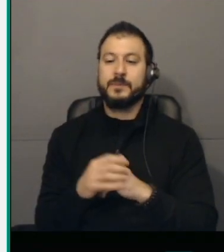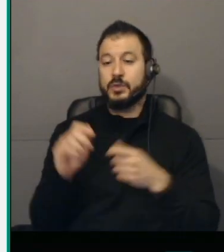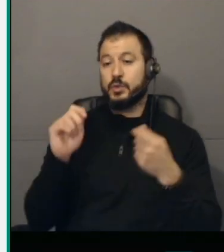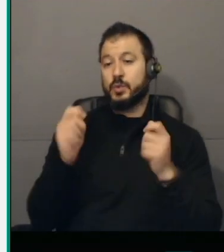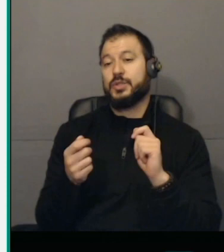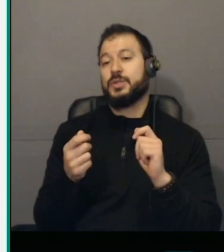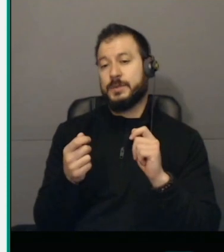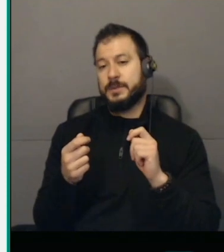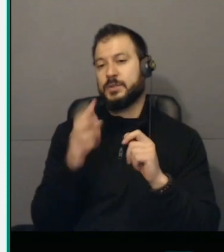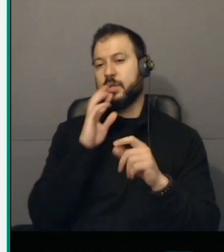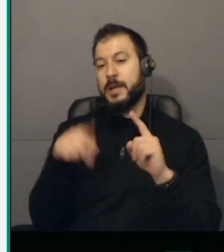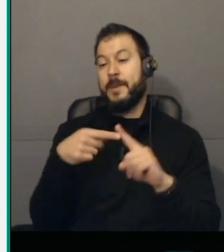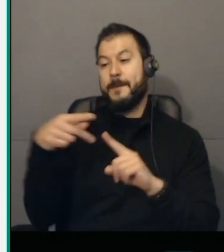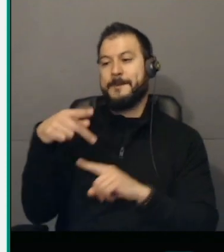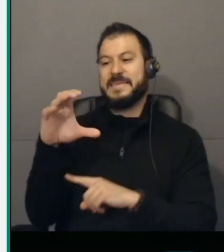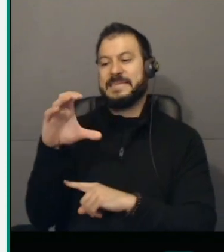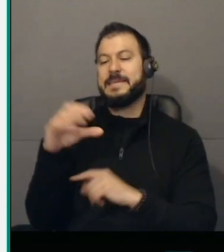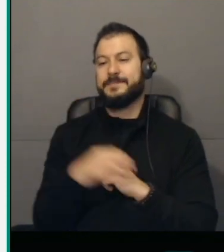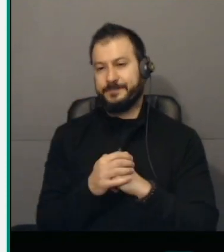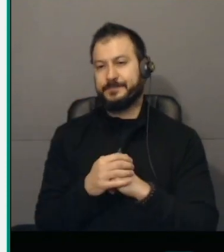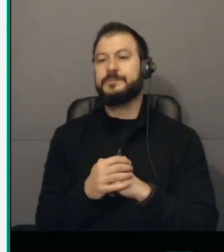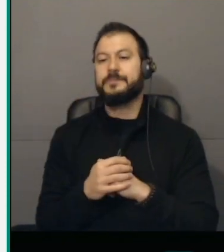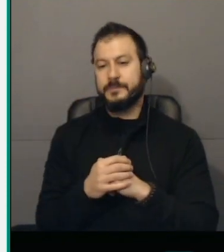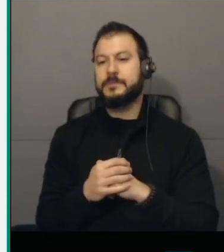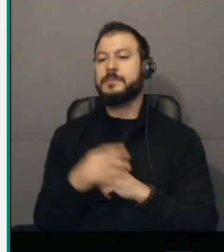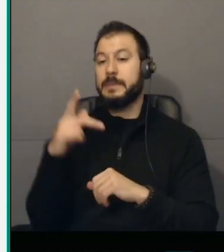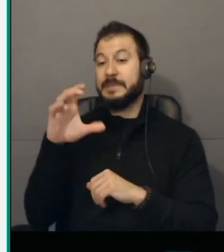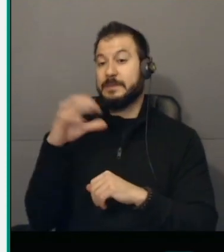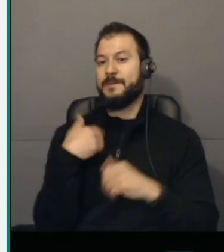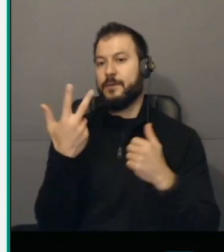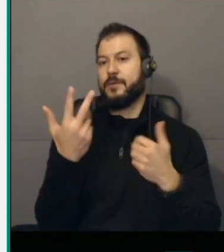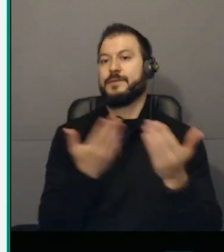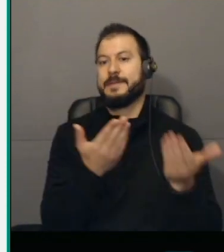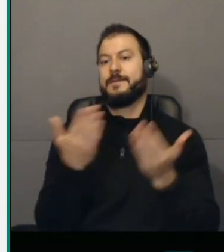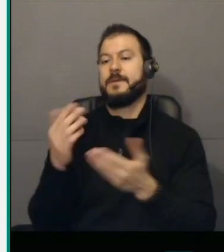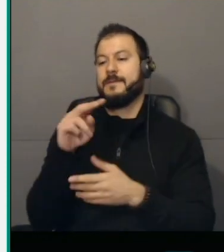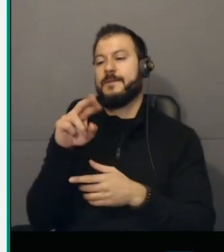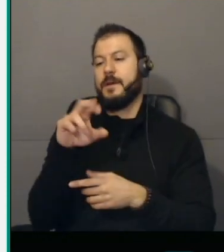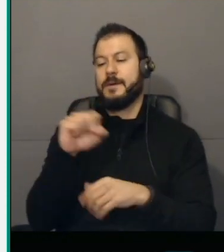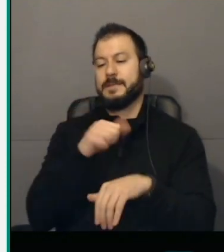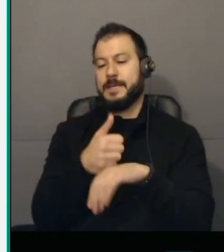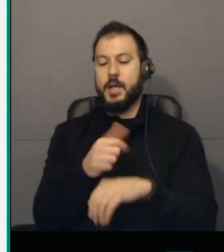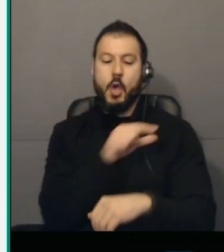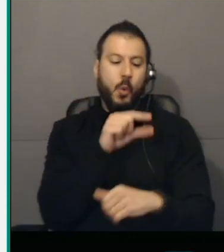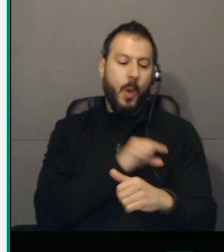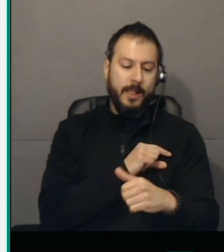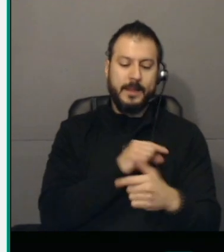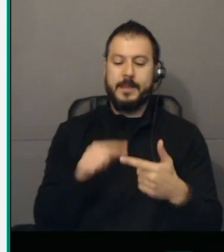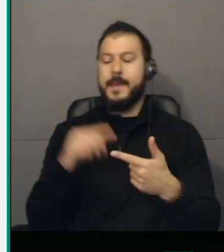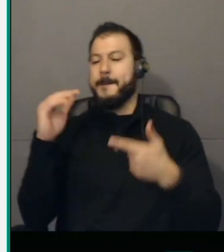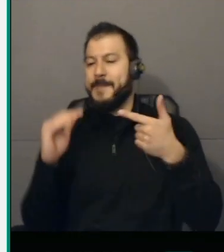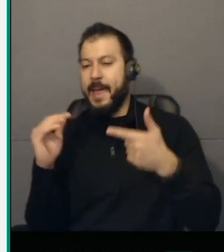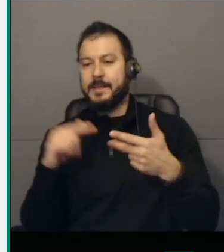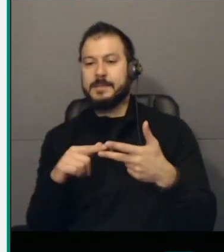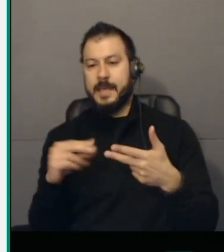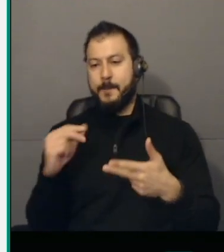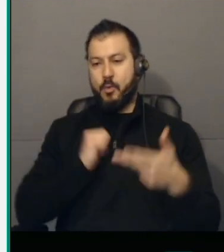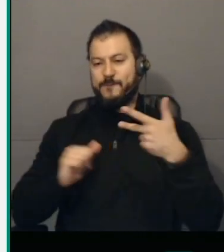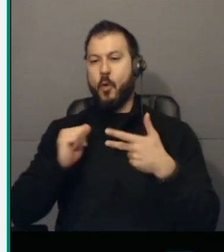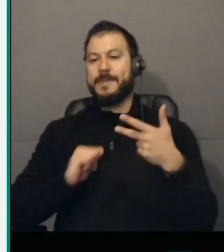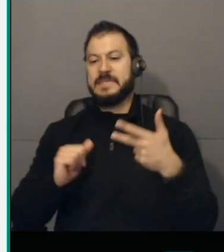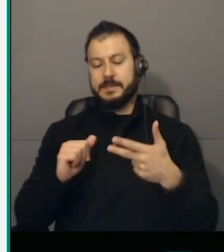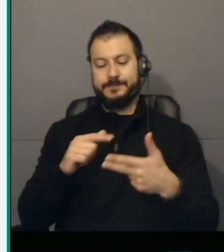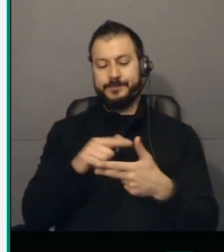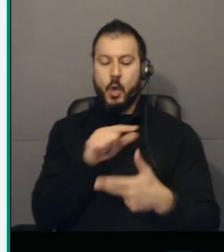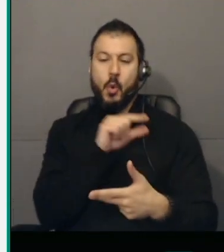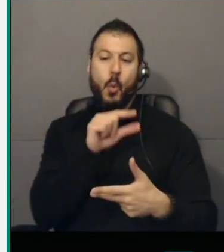Switching gears, let's talk about PC. On PC, we offer 3 different VRS settings: quality, balance, and performance.